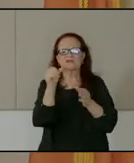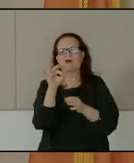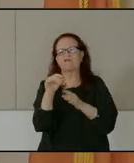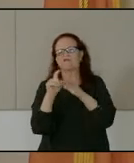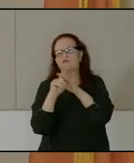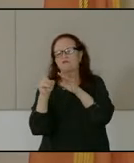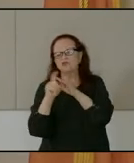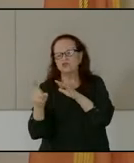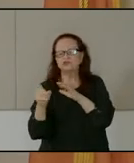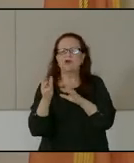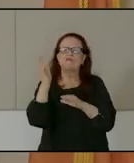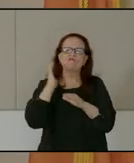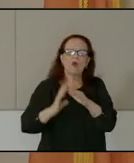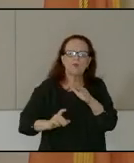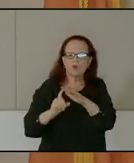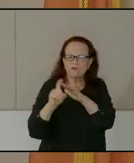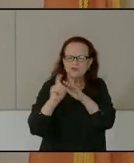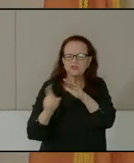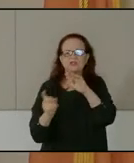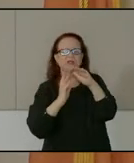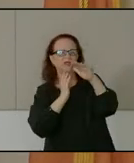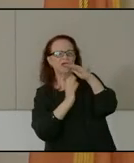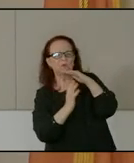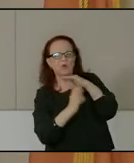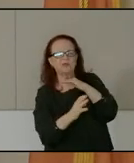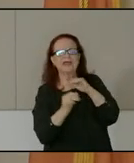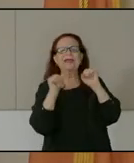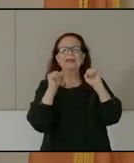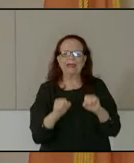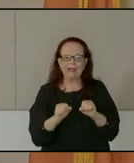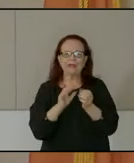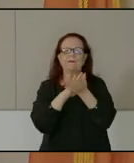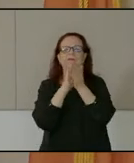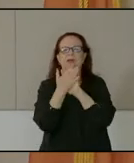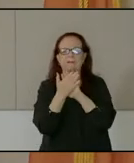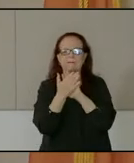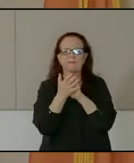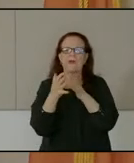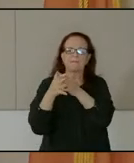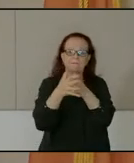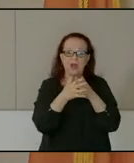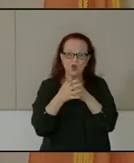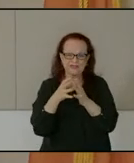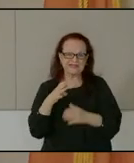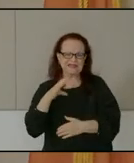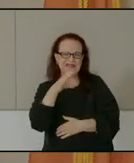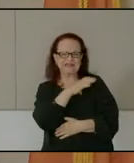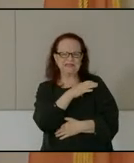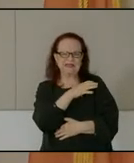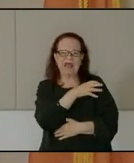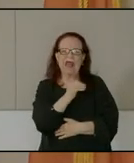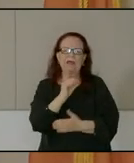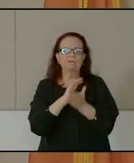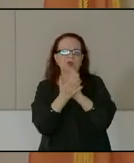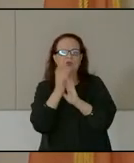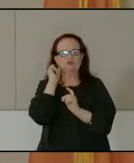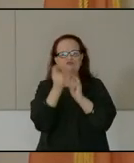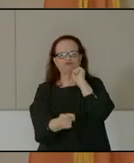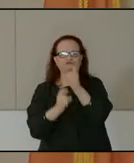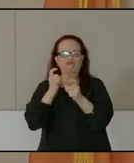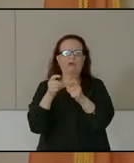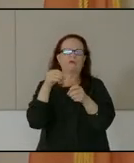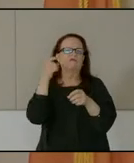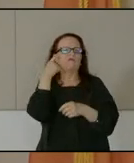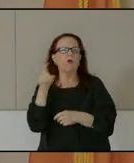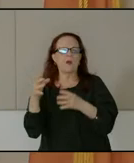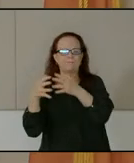former refugees and immigrants, can become American citizens and contribute to this great country and